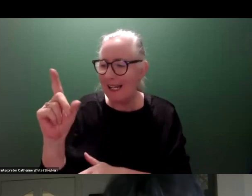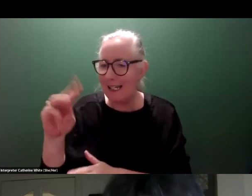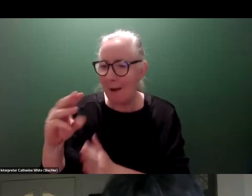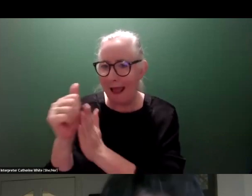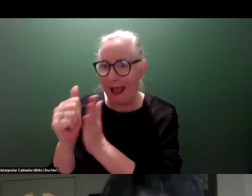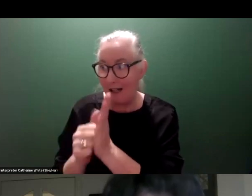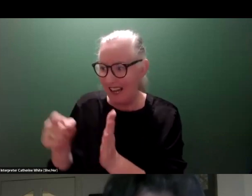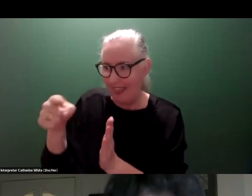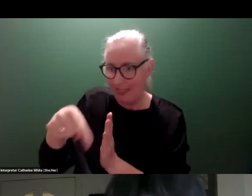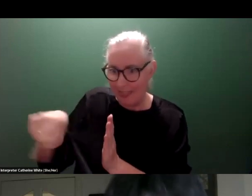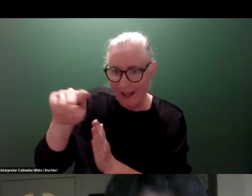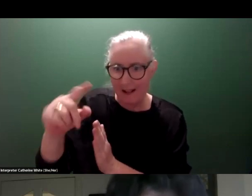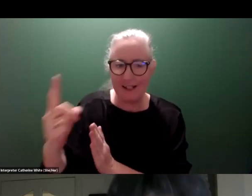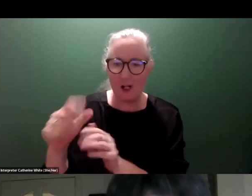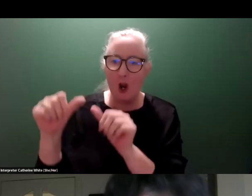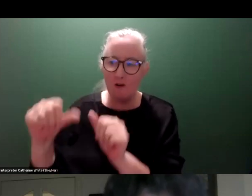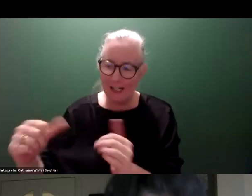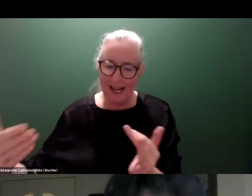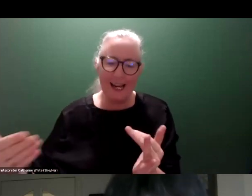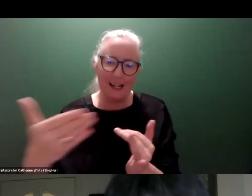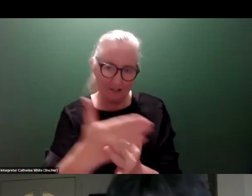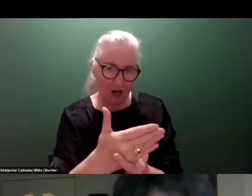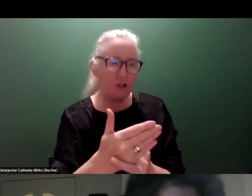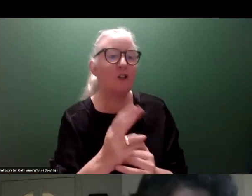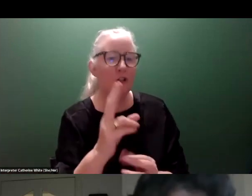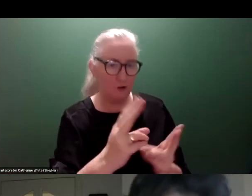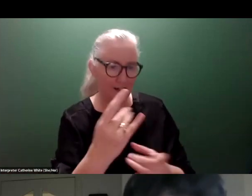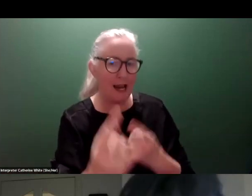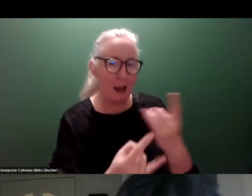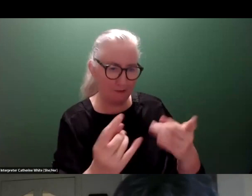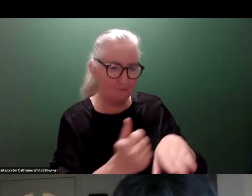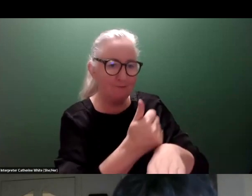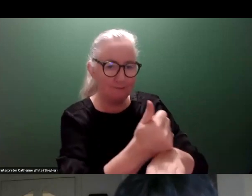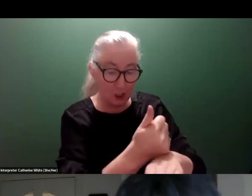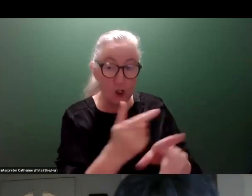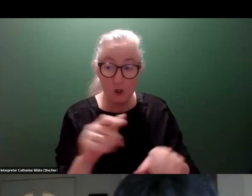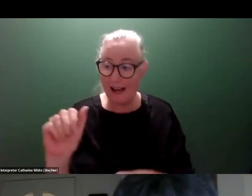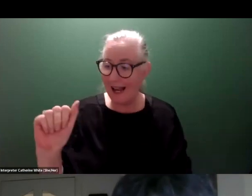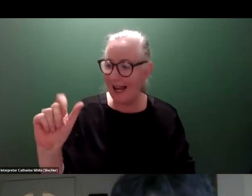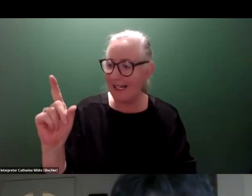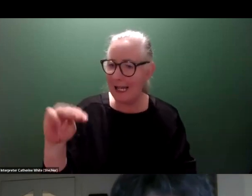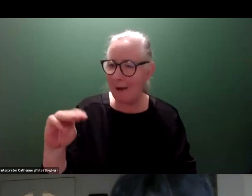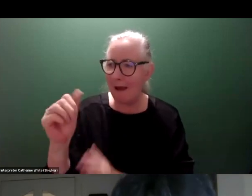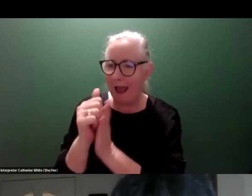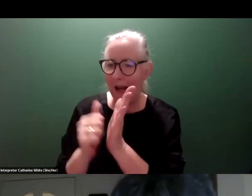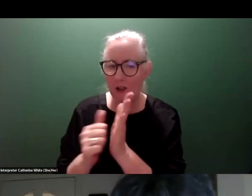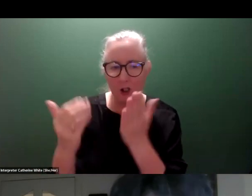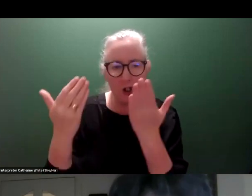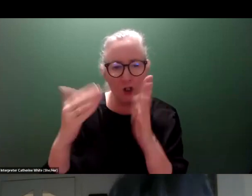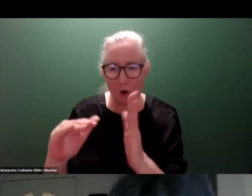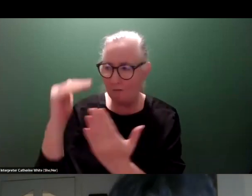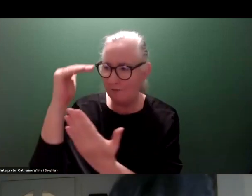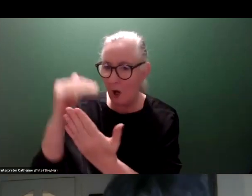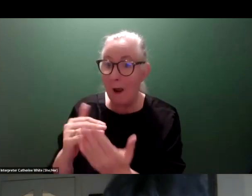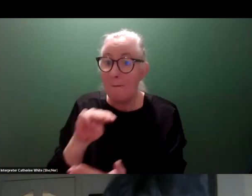has agreed that the intervention should take place. So the ADM Act sets out a set of people